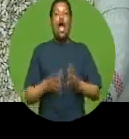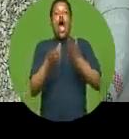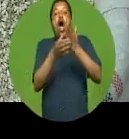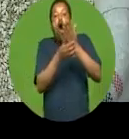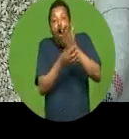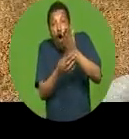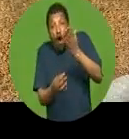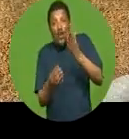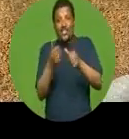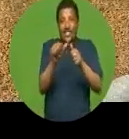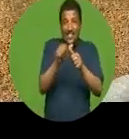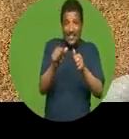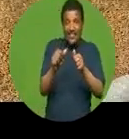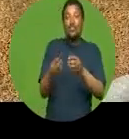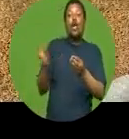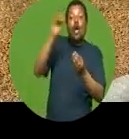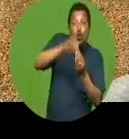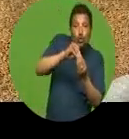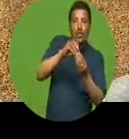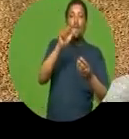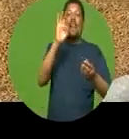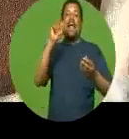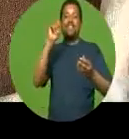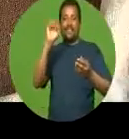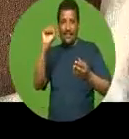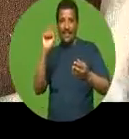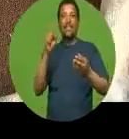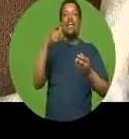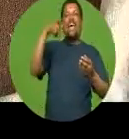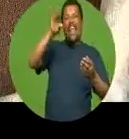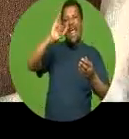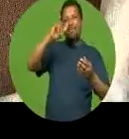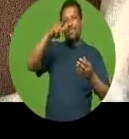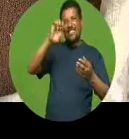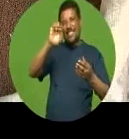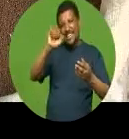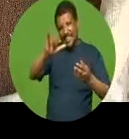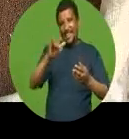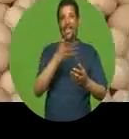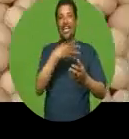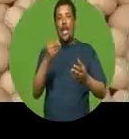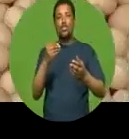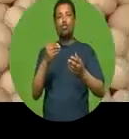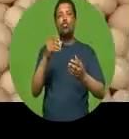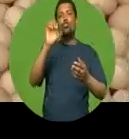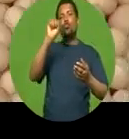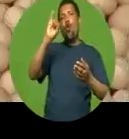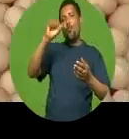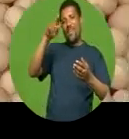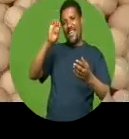Oilseeds include flax, rapeseed, and soybeans.